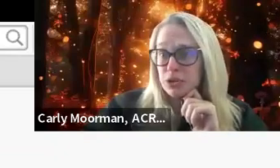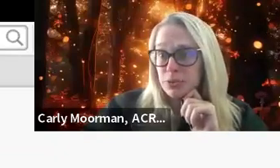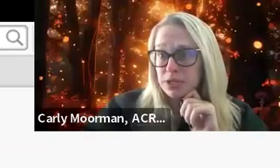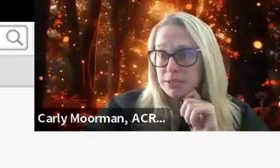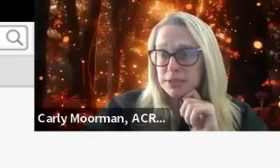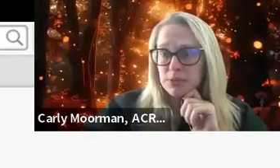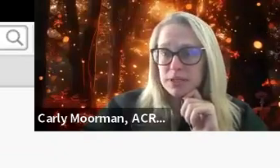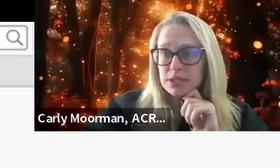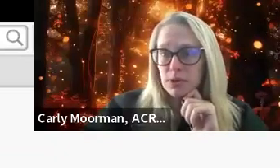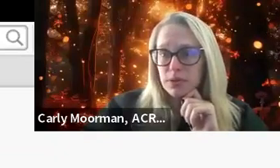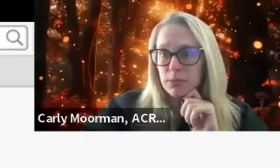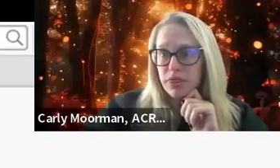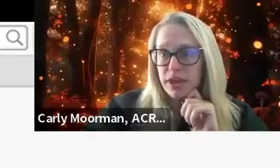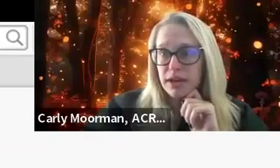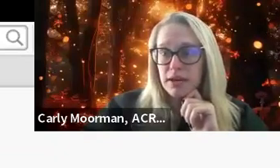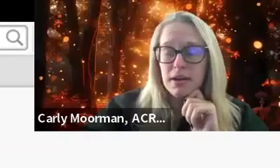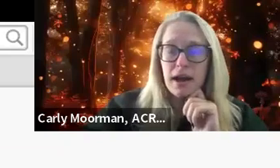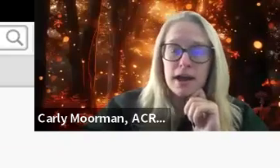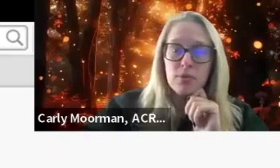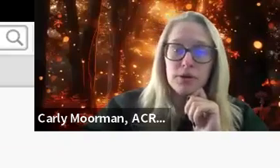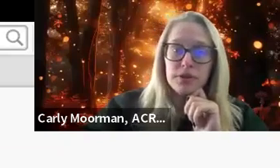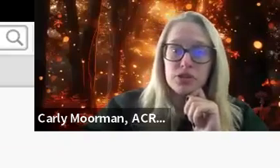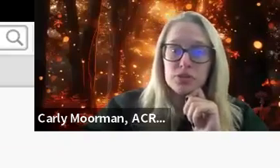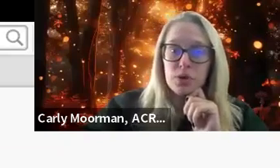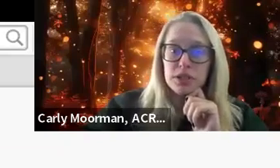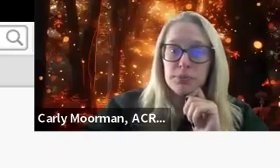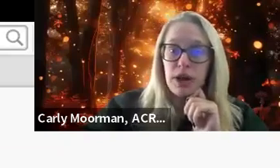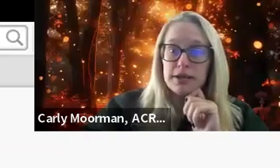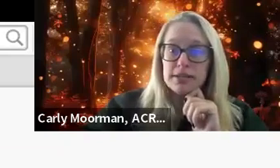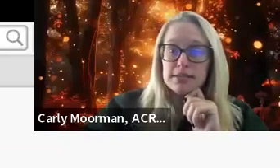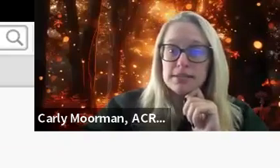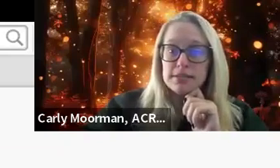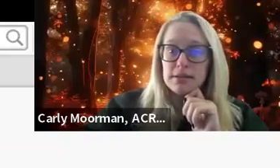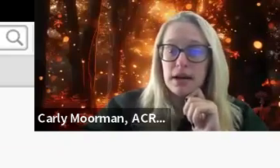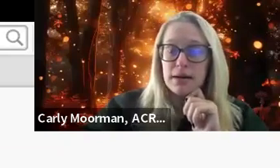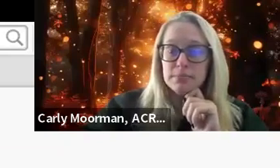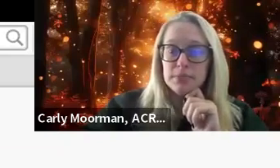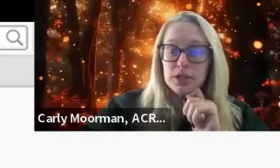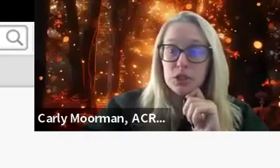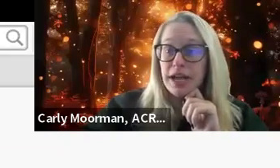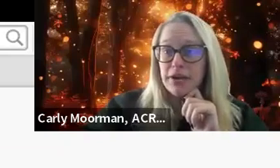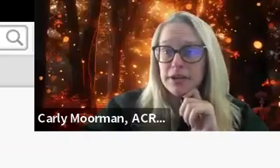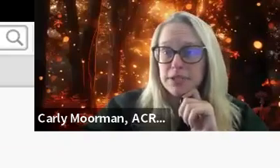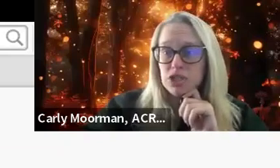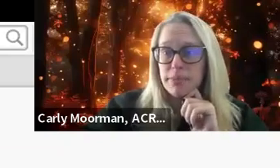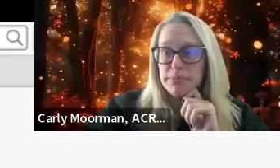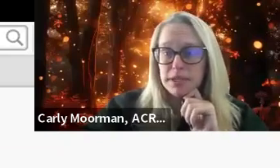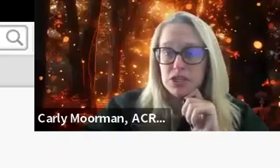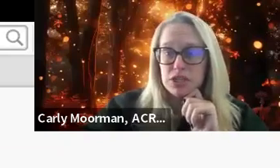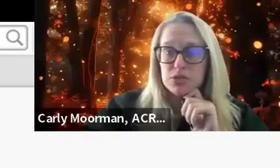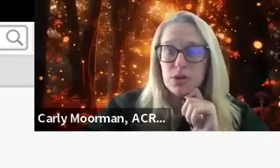that they know they want to complete, we can support them with that. Or if they're just wanting to practice and learn how to complete